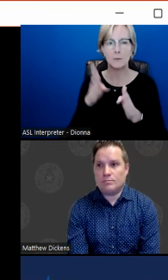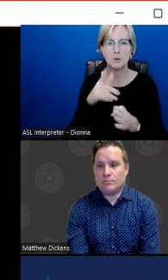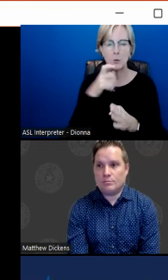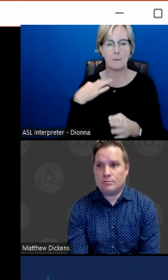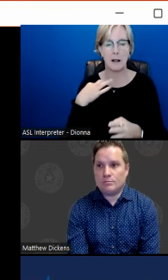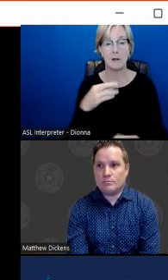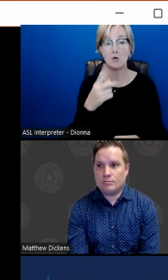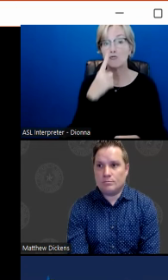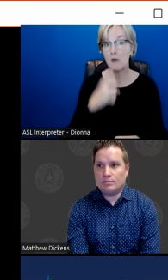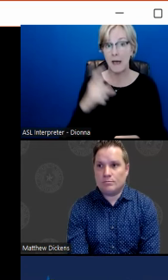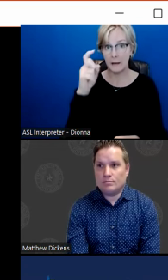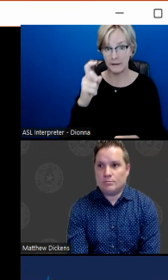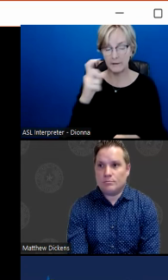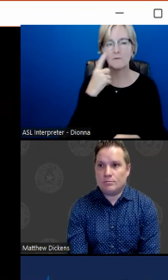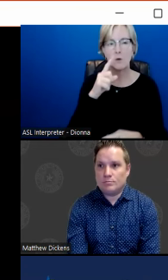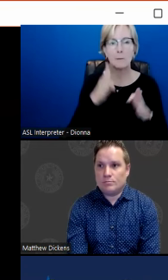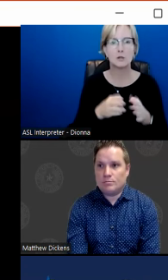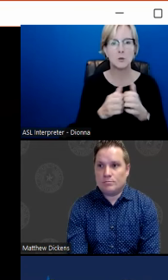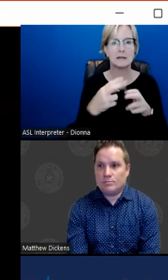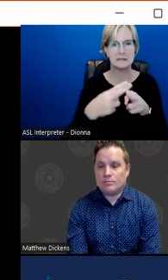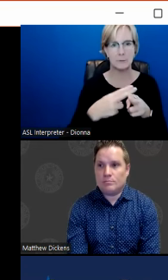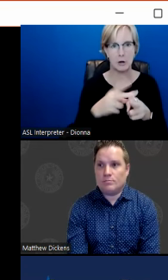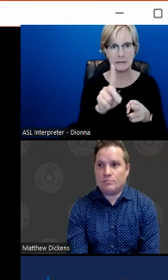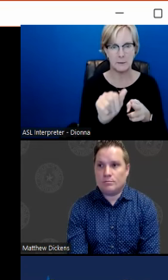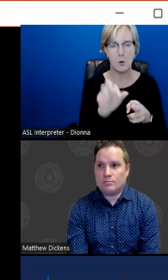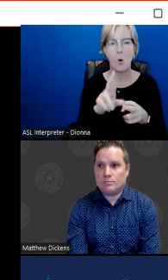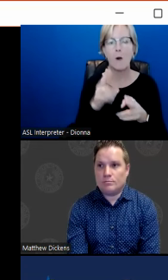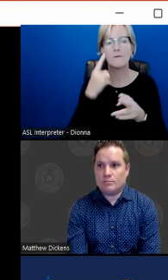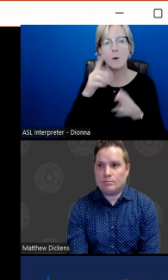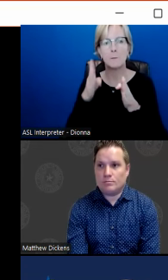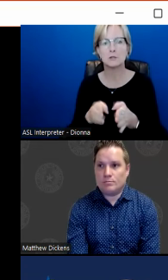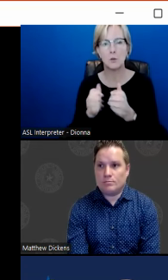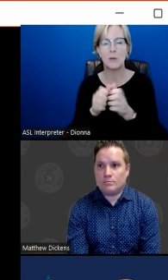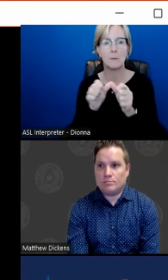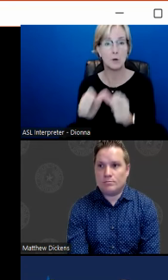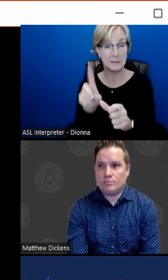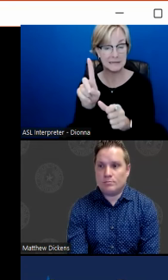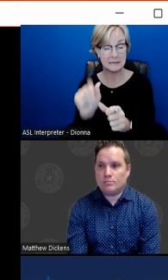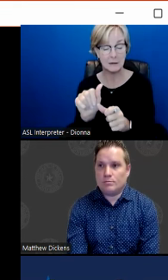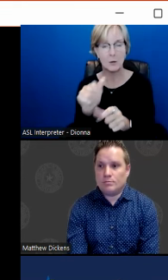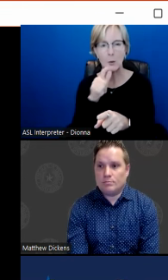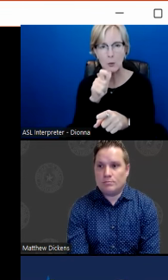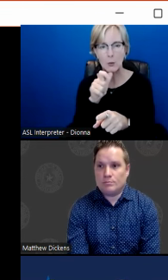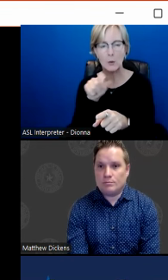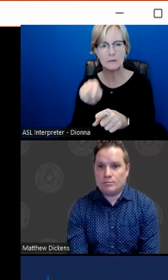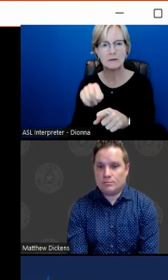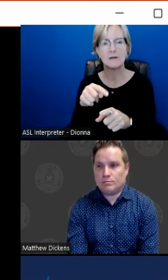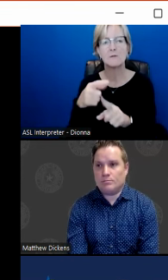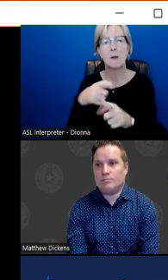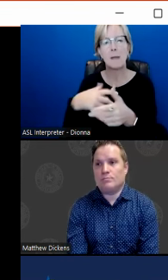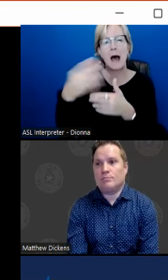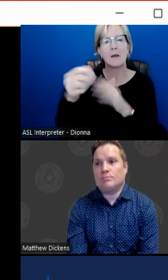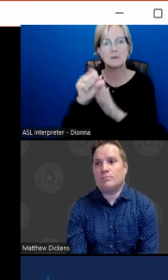disabled placards are issued to a person with a temporary disability or to a person with a permanent disability that is an out-of-state